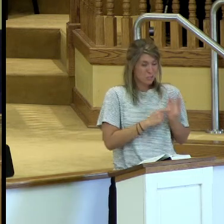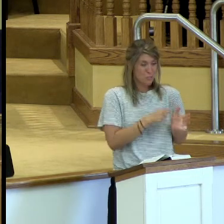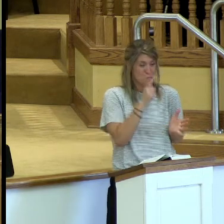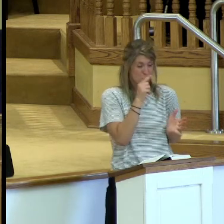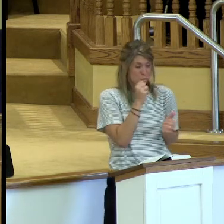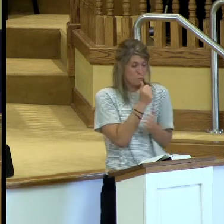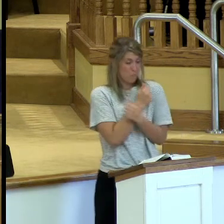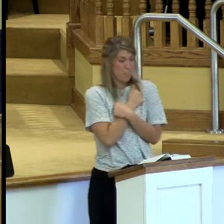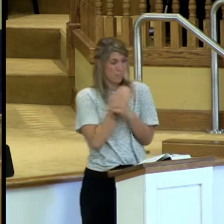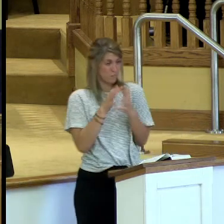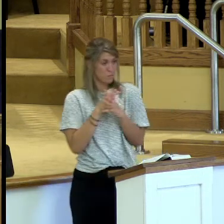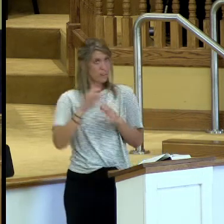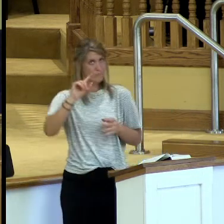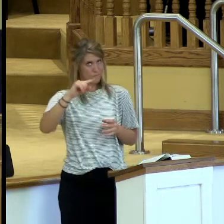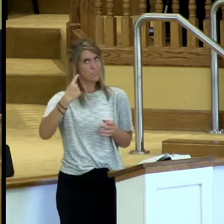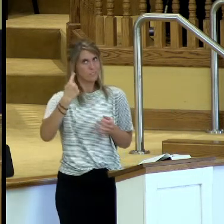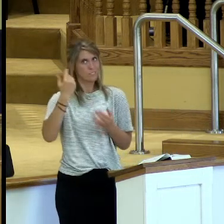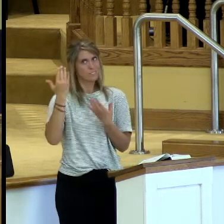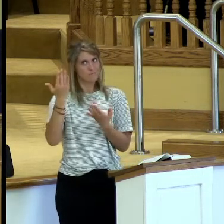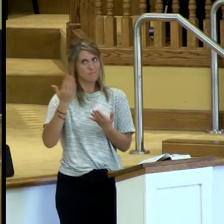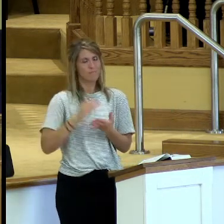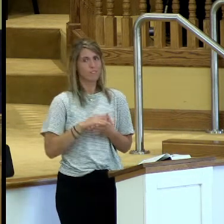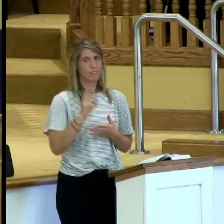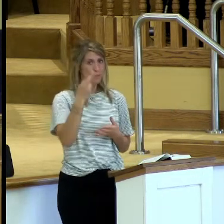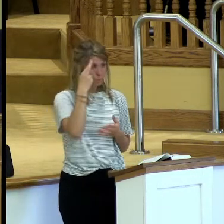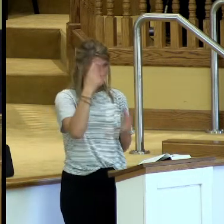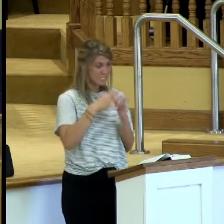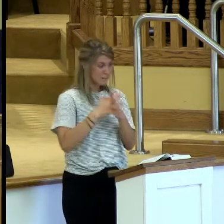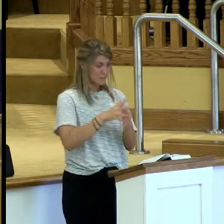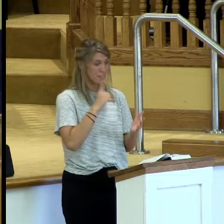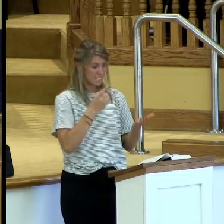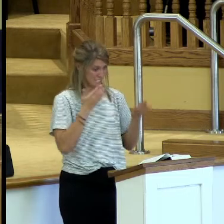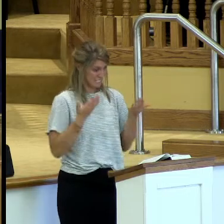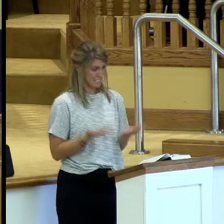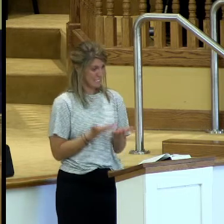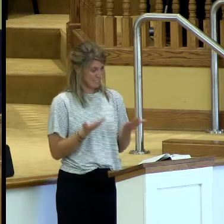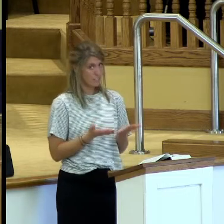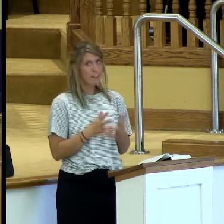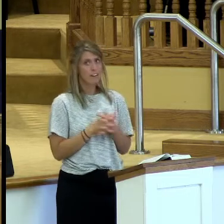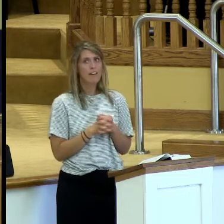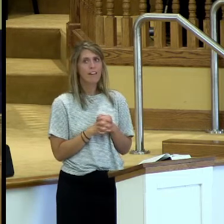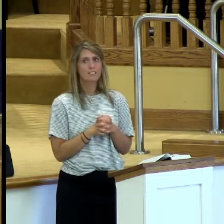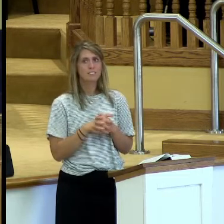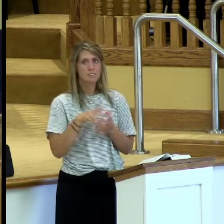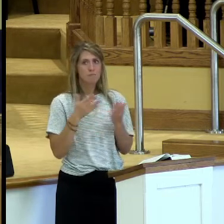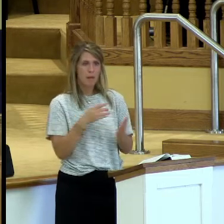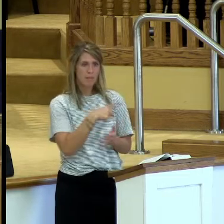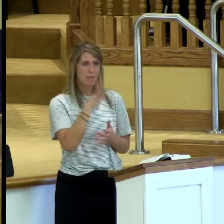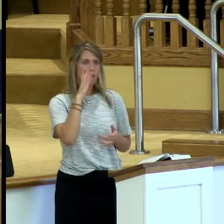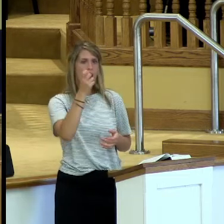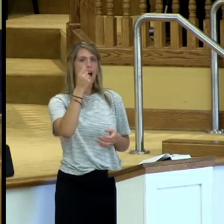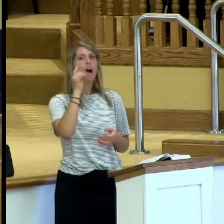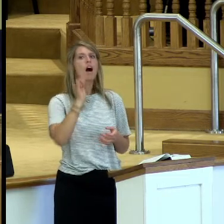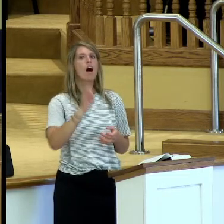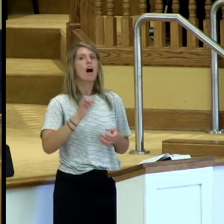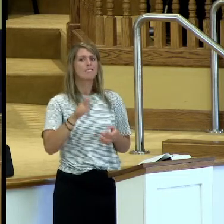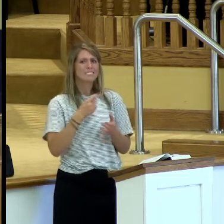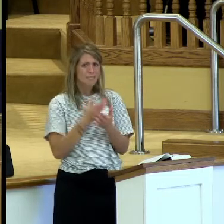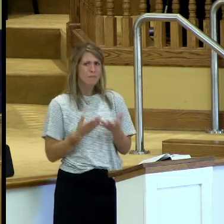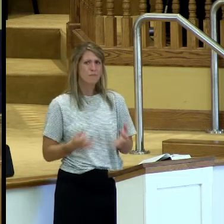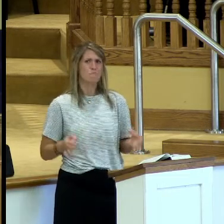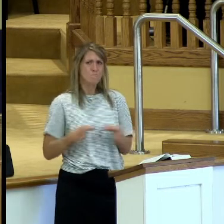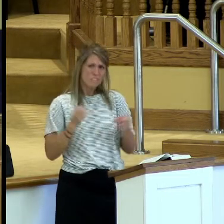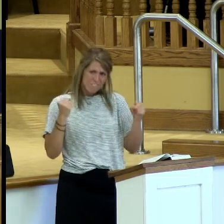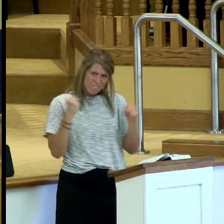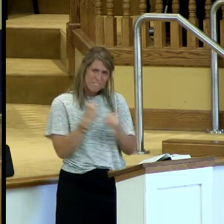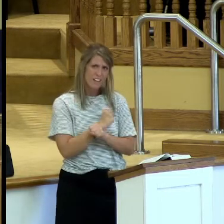loved America first. The reason America's here. Maybe they'd understand that there's still something worth